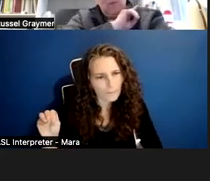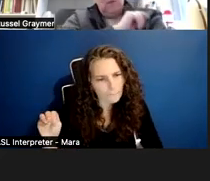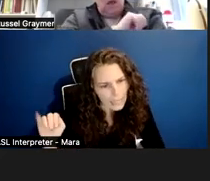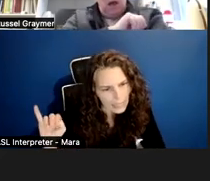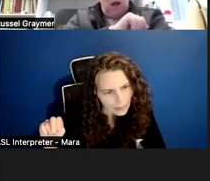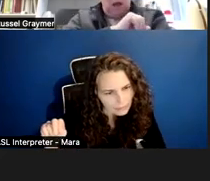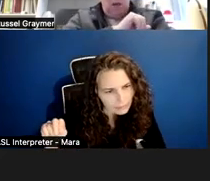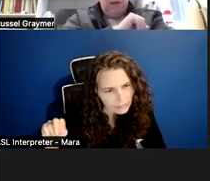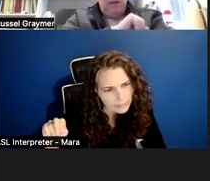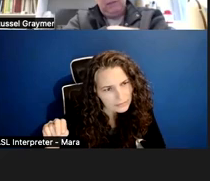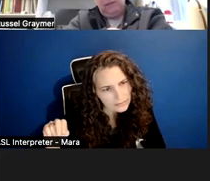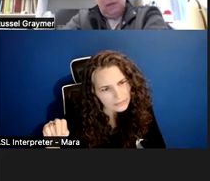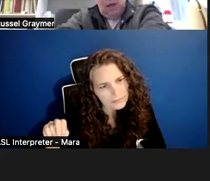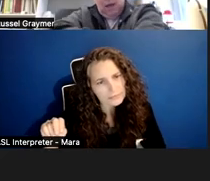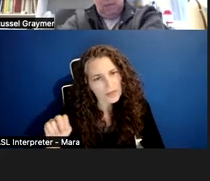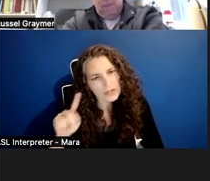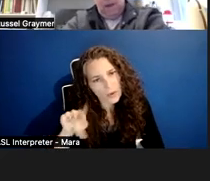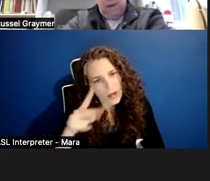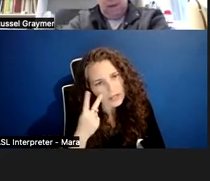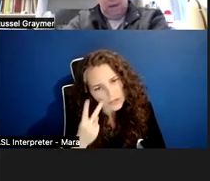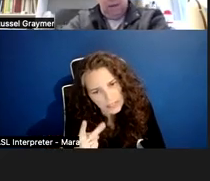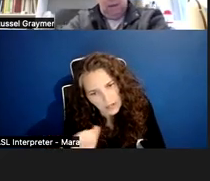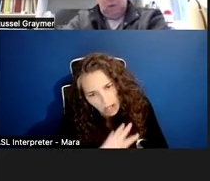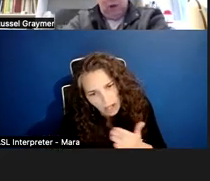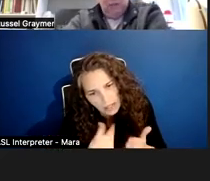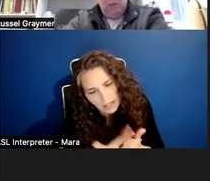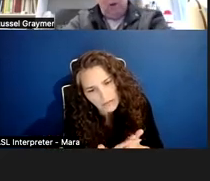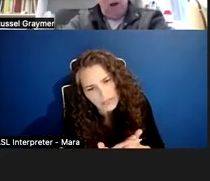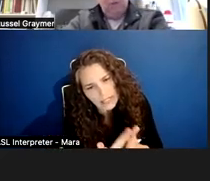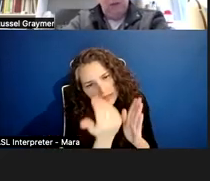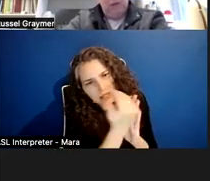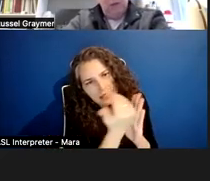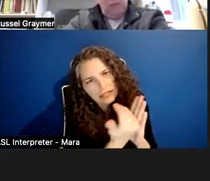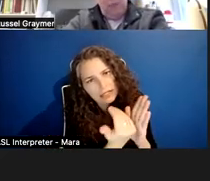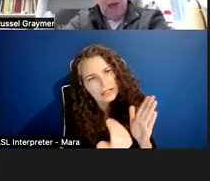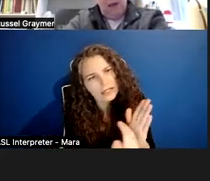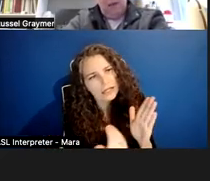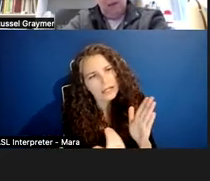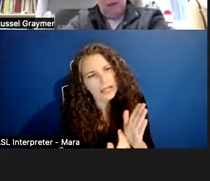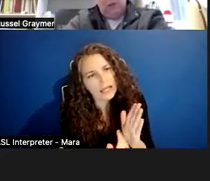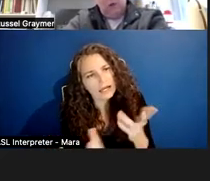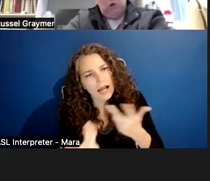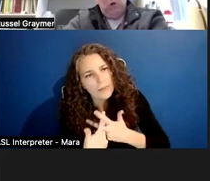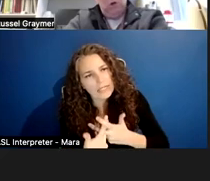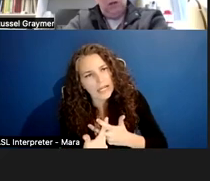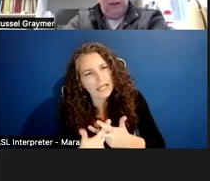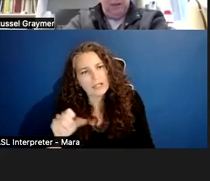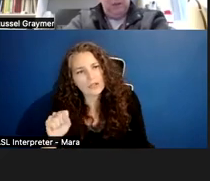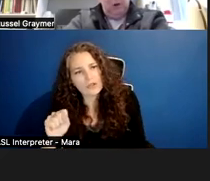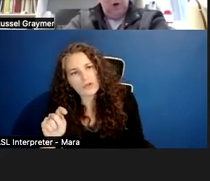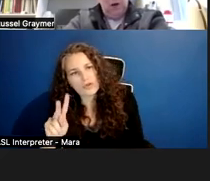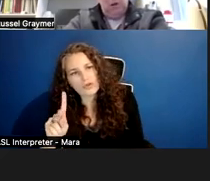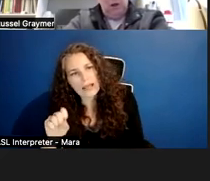These restraining bends and steps accommodate the strike slip offset that has occurred and